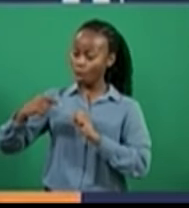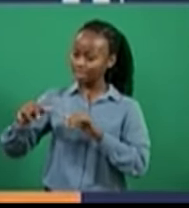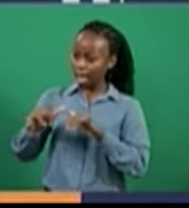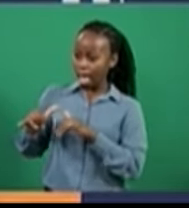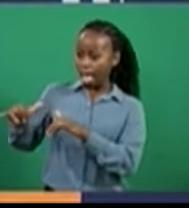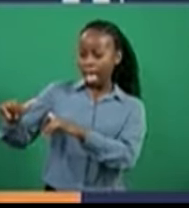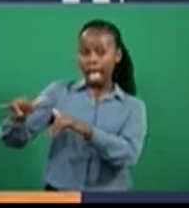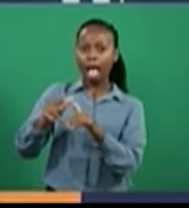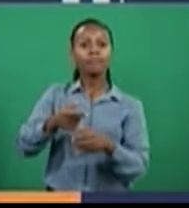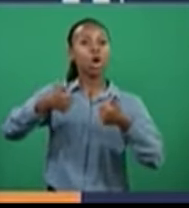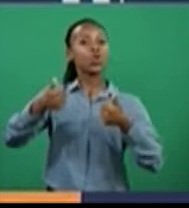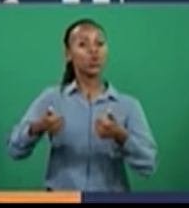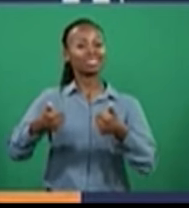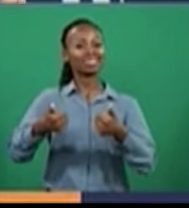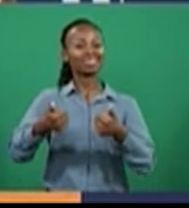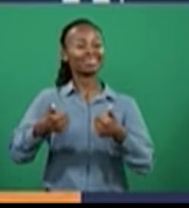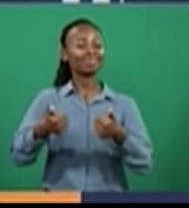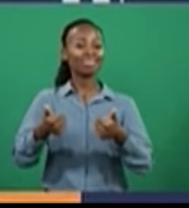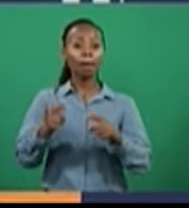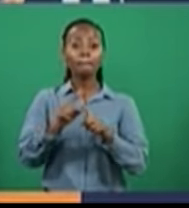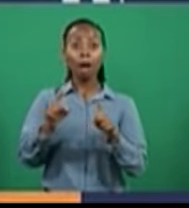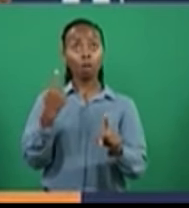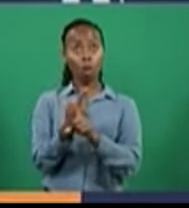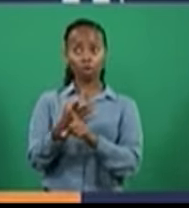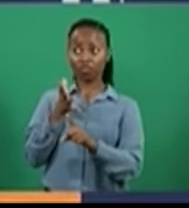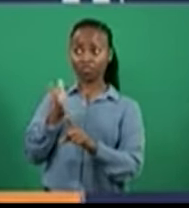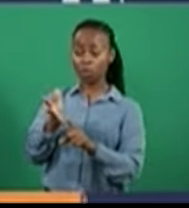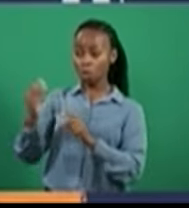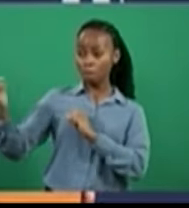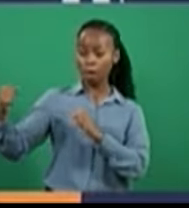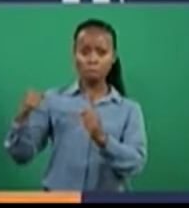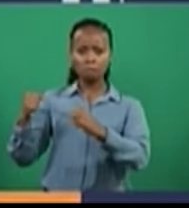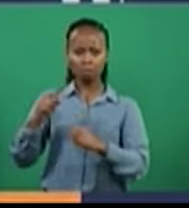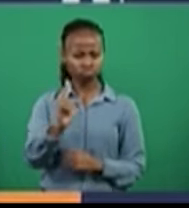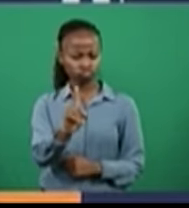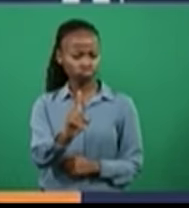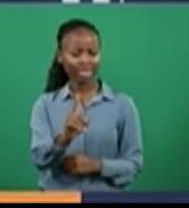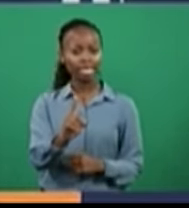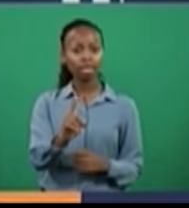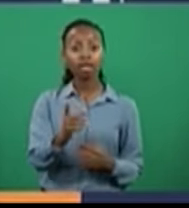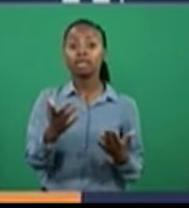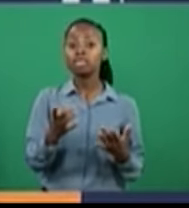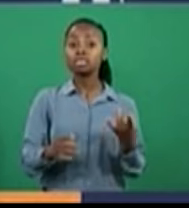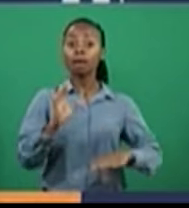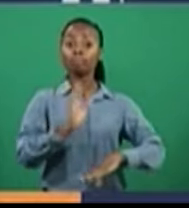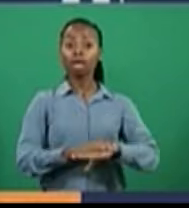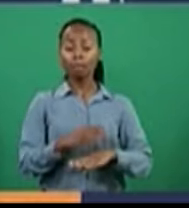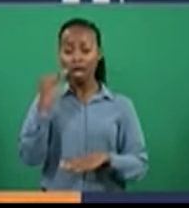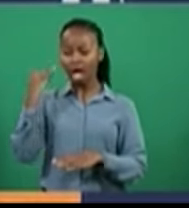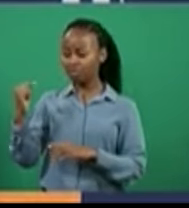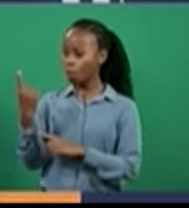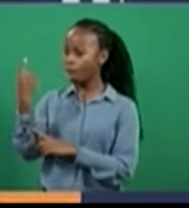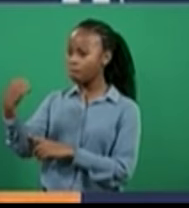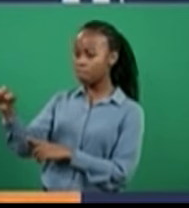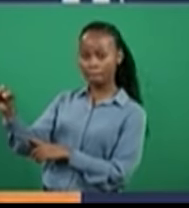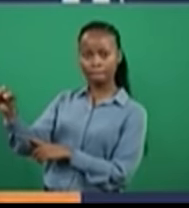but we do not always strive for unanimity. We actually sometimes take pride that we come to you and says that there